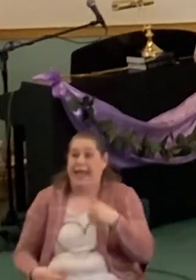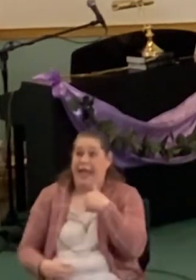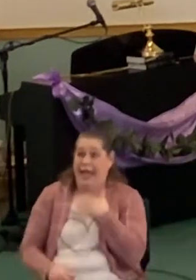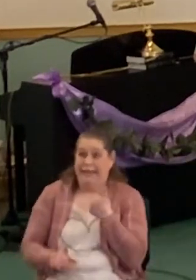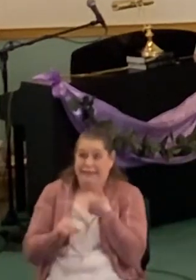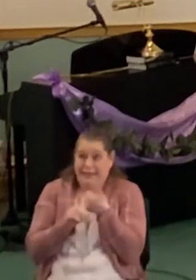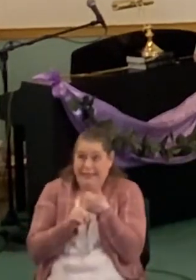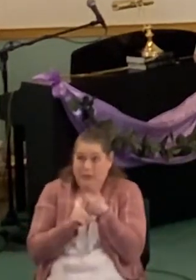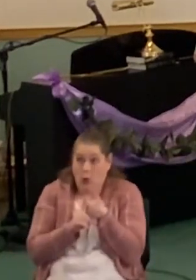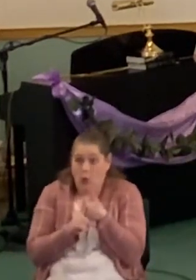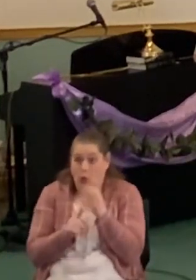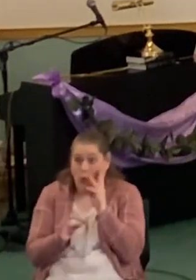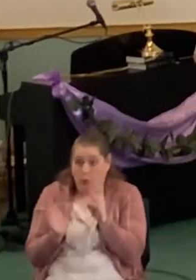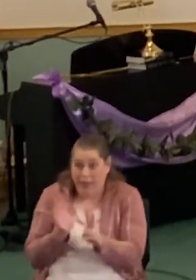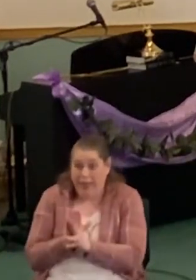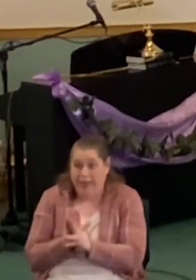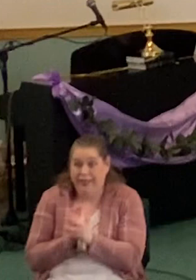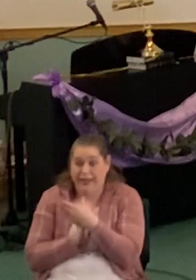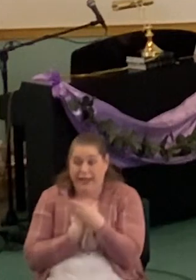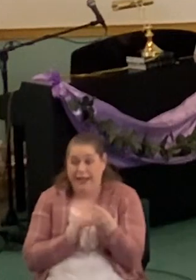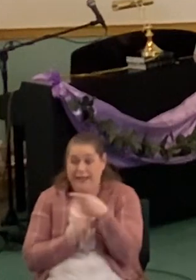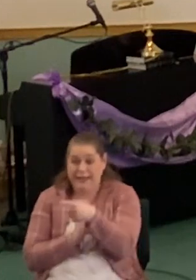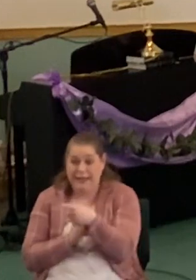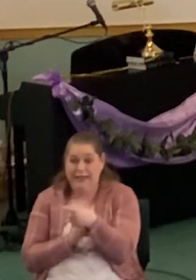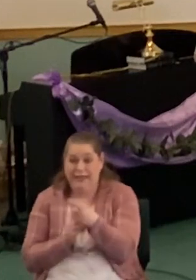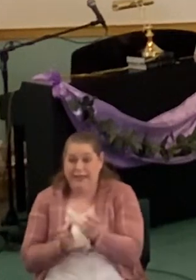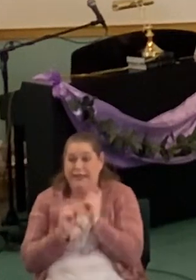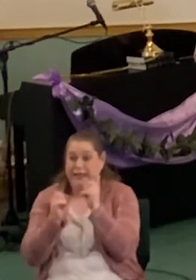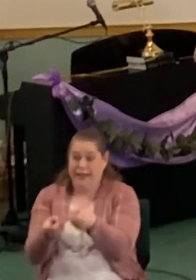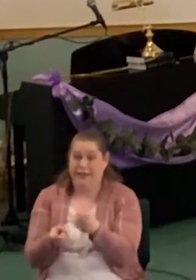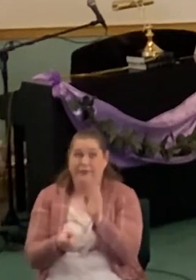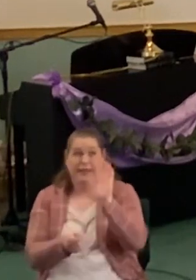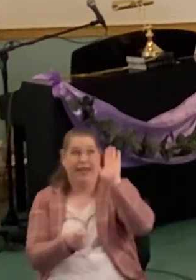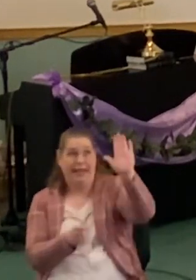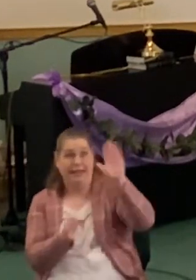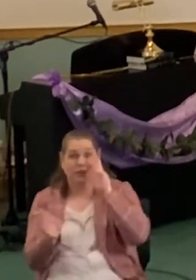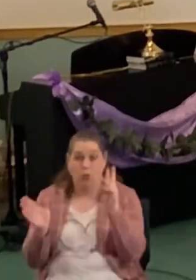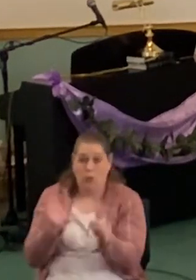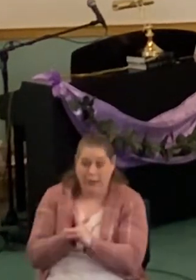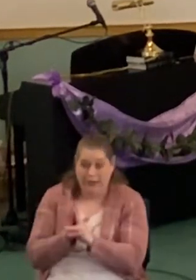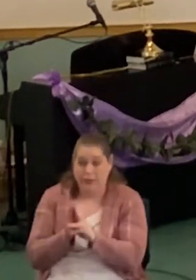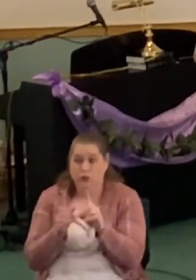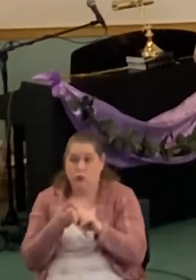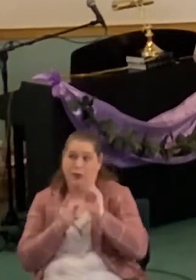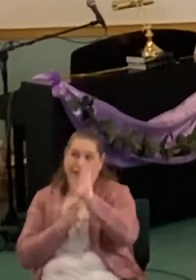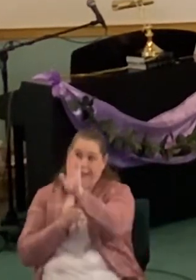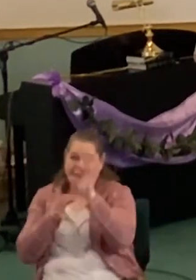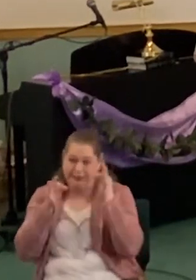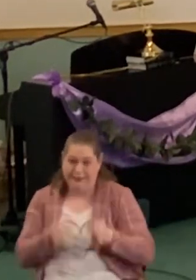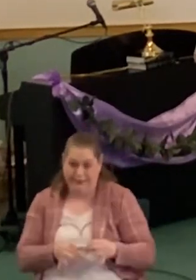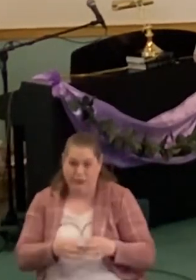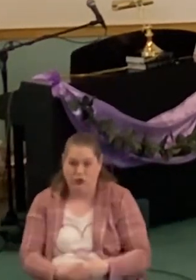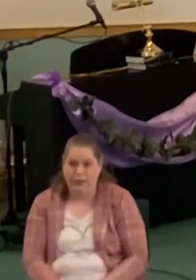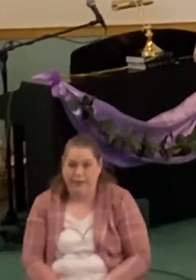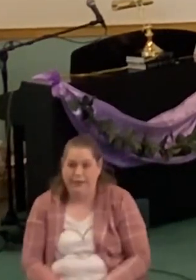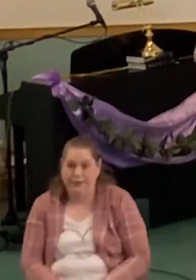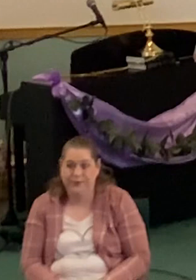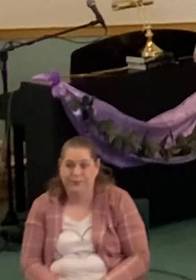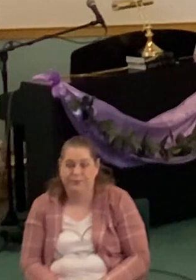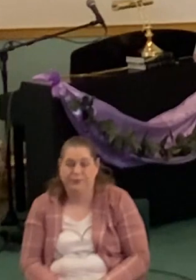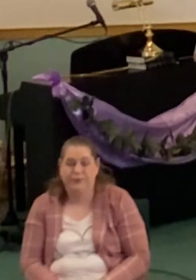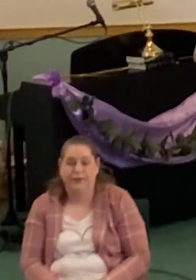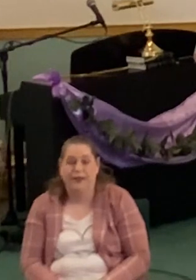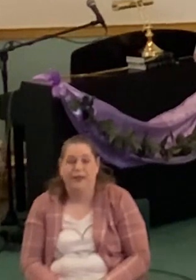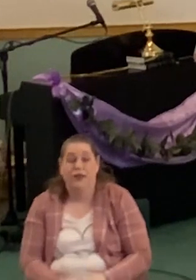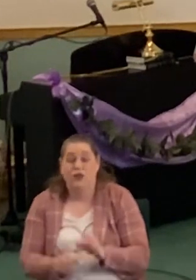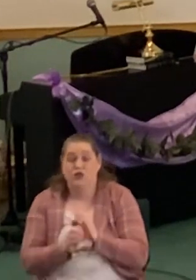his will according to his decision. John Feinberg, in his book, No One Like Him, describes God's